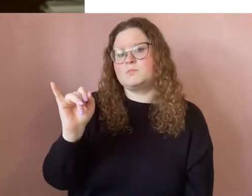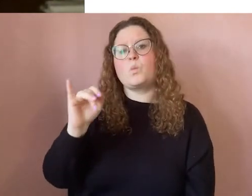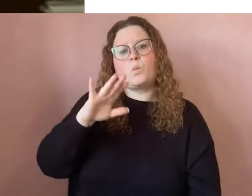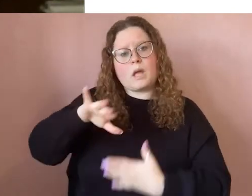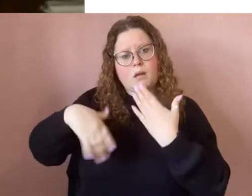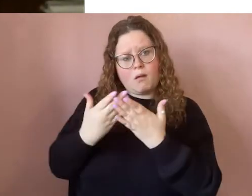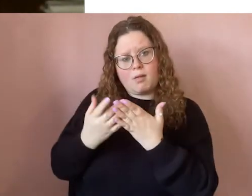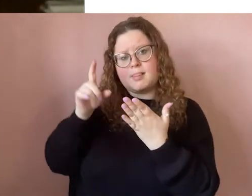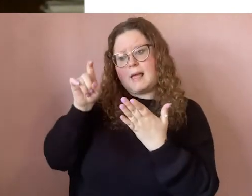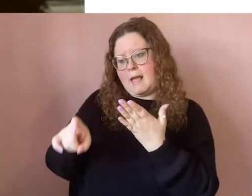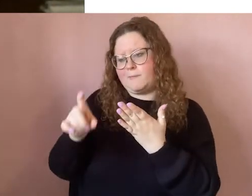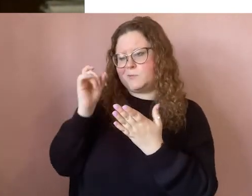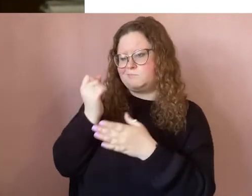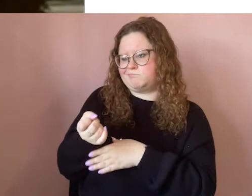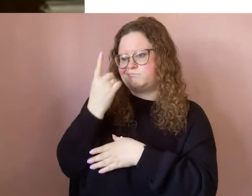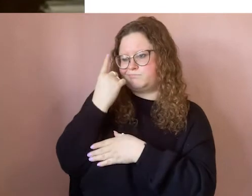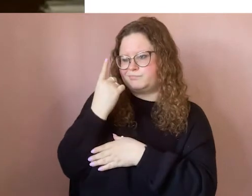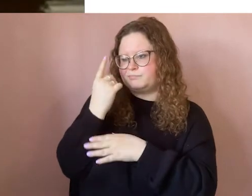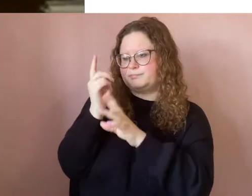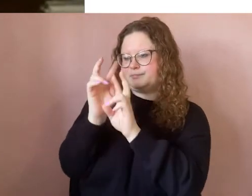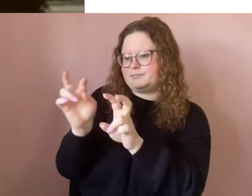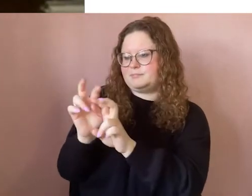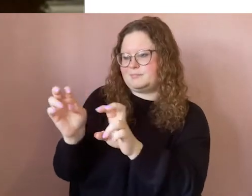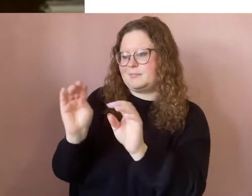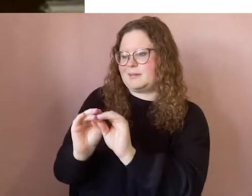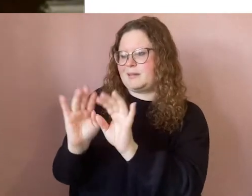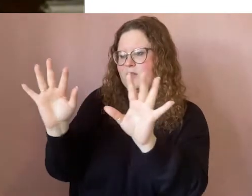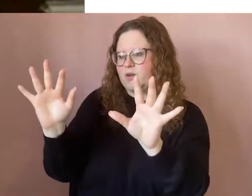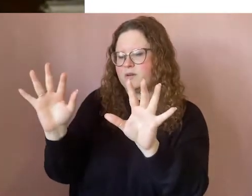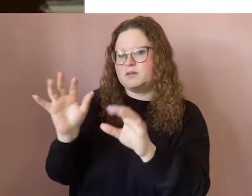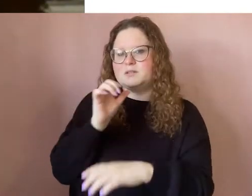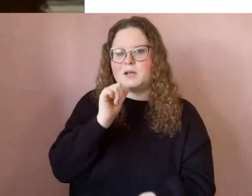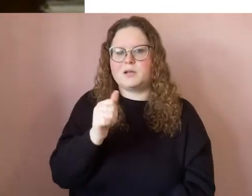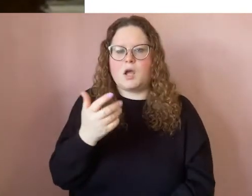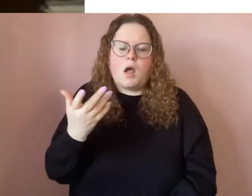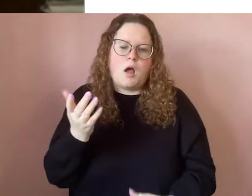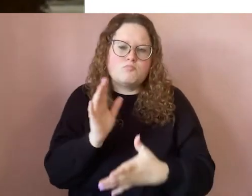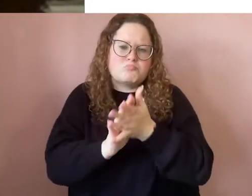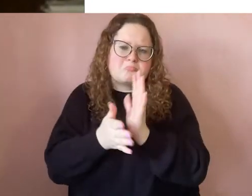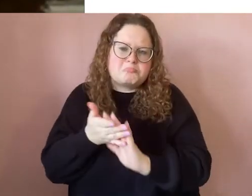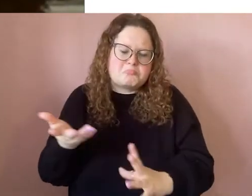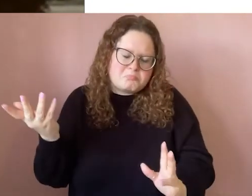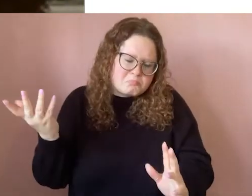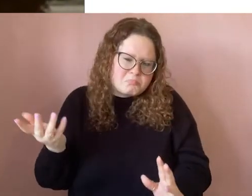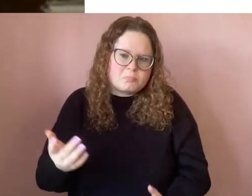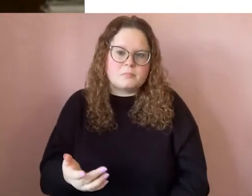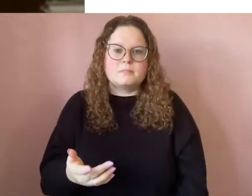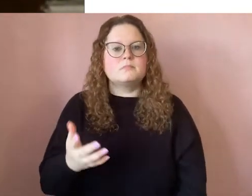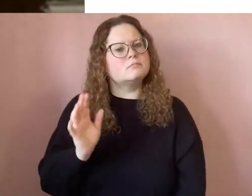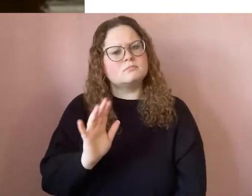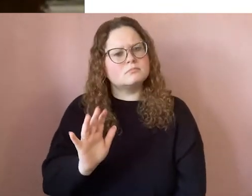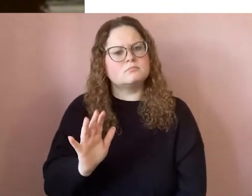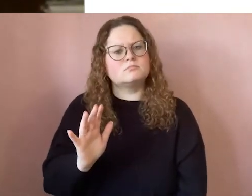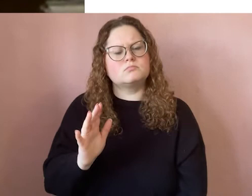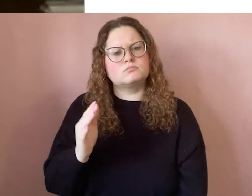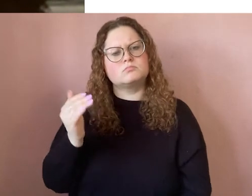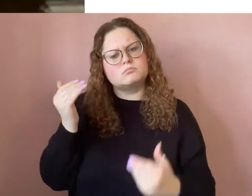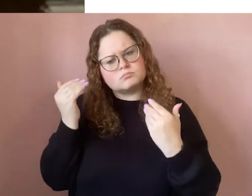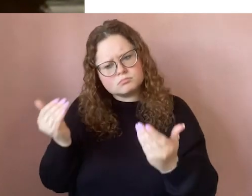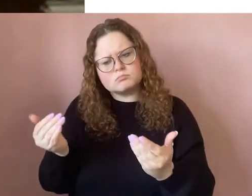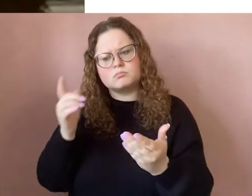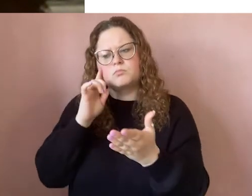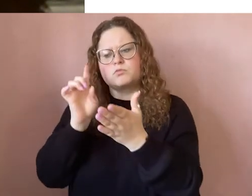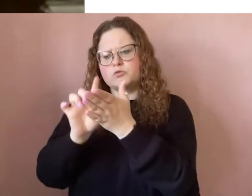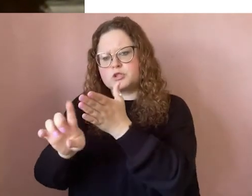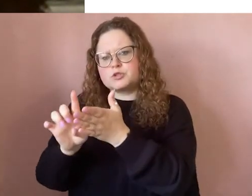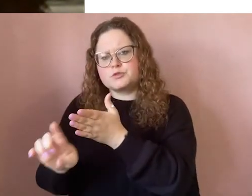wrong forecasters have been about the use of the internet. Remember, it was supposed to be the great unifier? I don't think